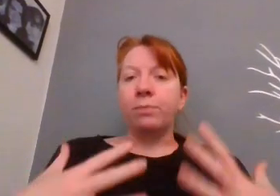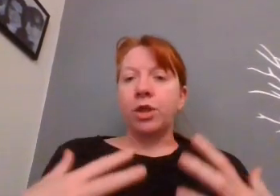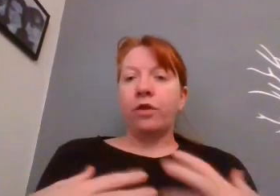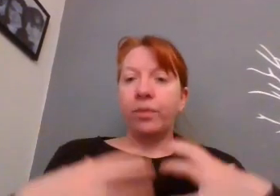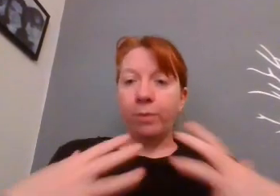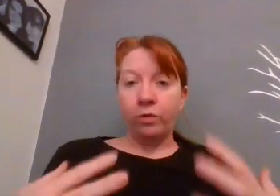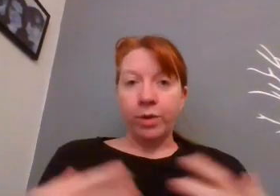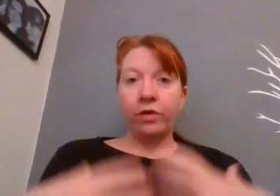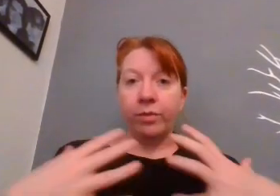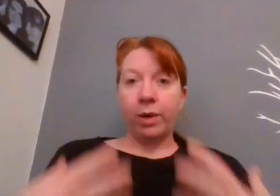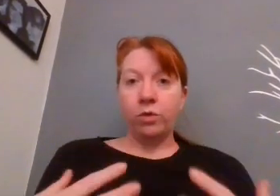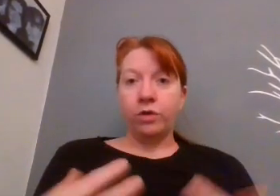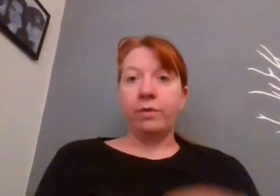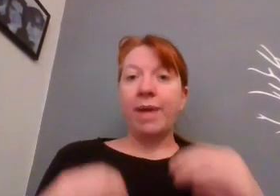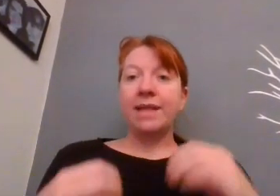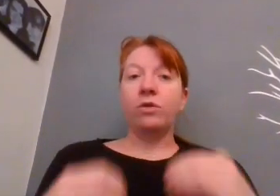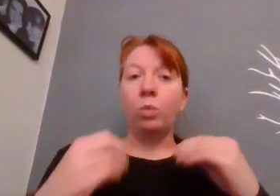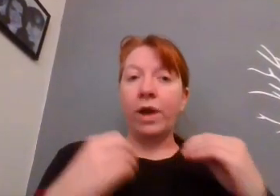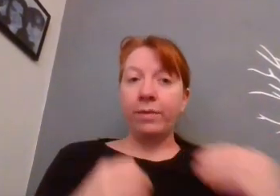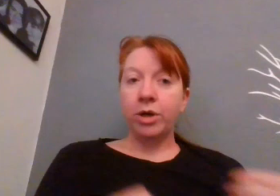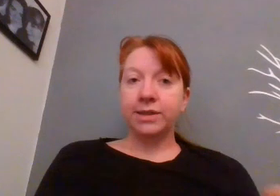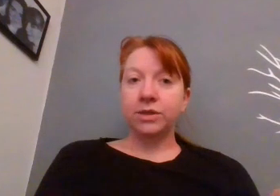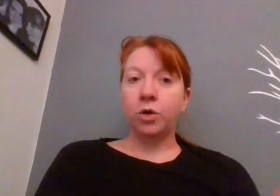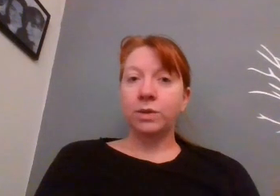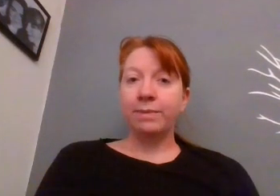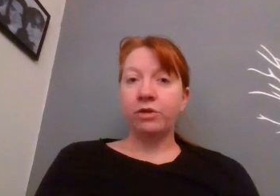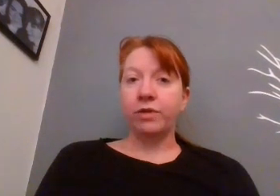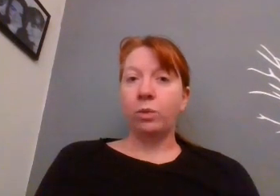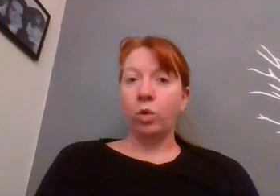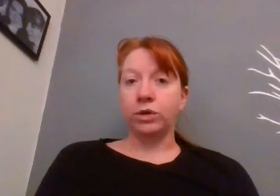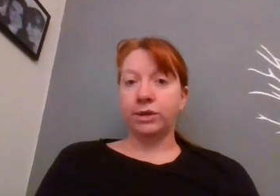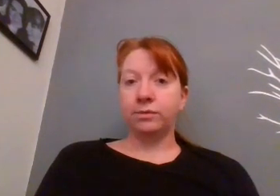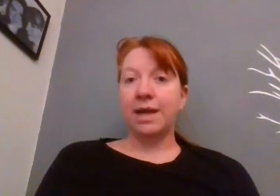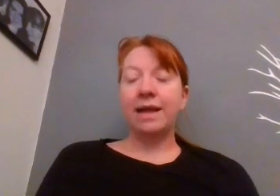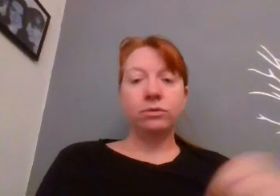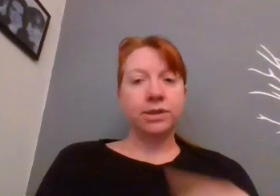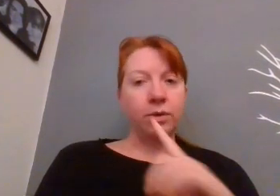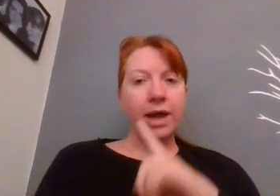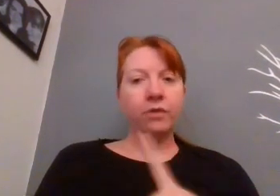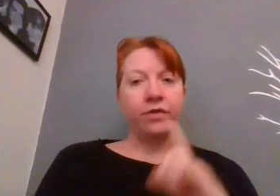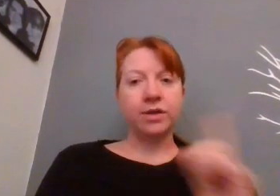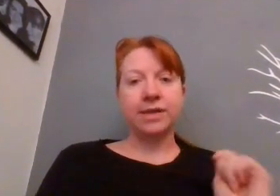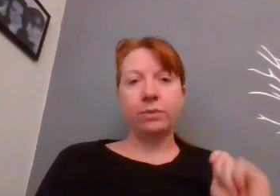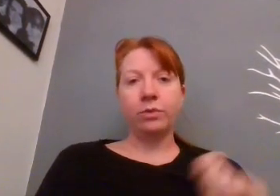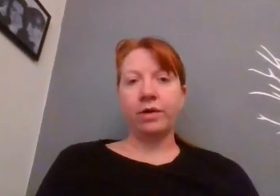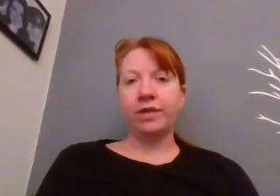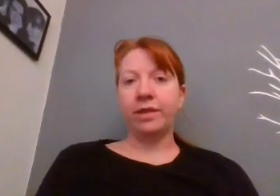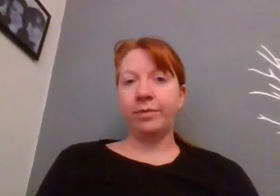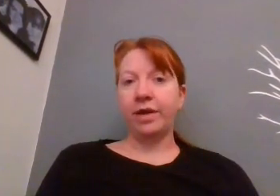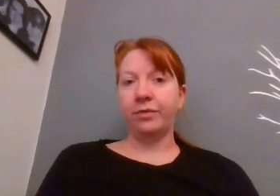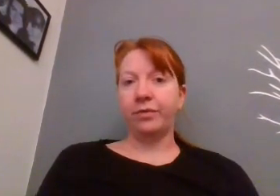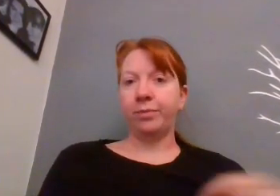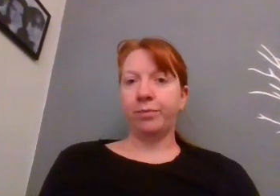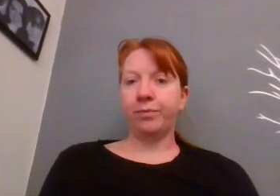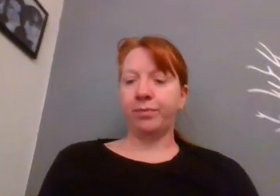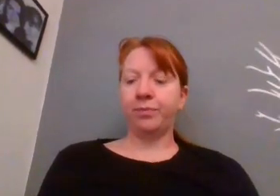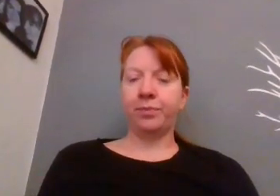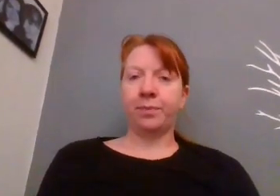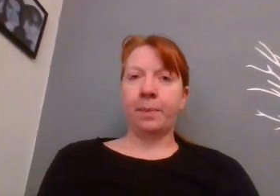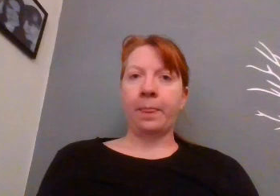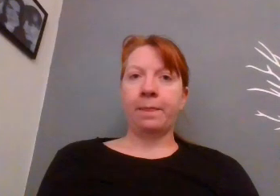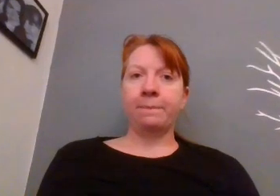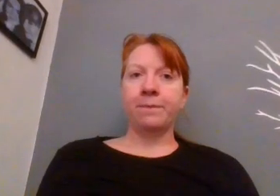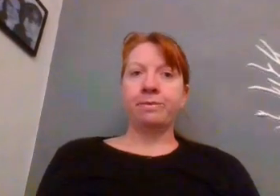the measurement of the movement of the motion depended on where the person who was measuring it was, and also how fast they were travelling themselves.